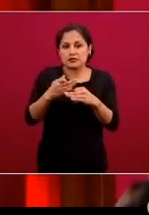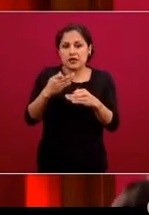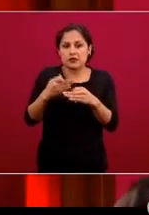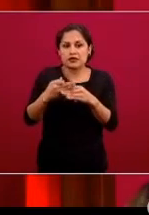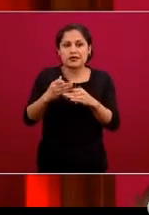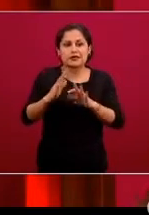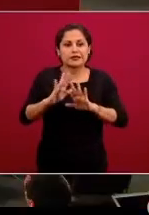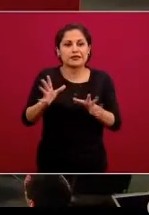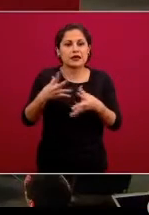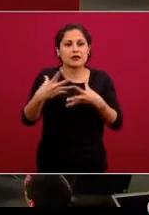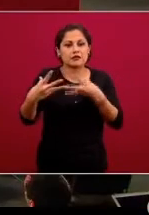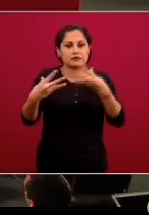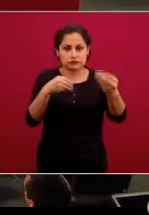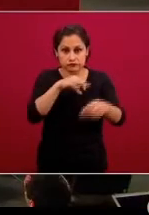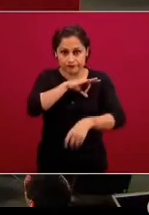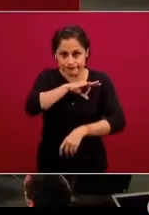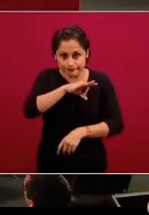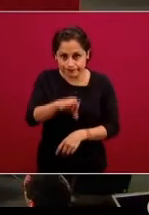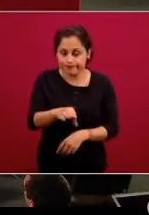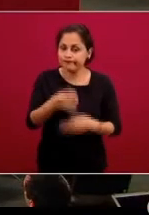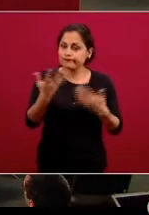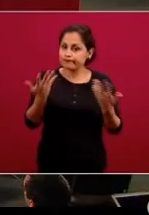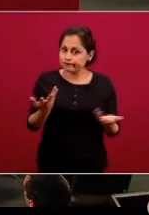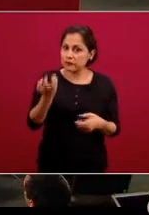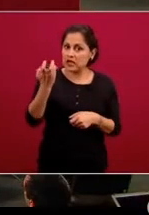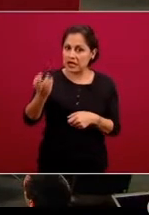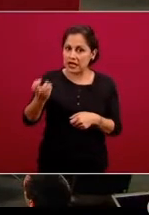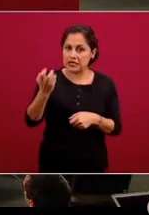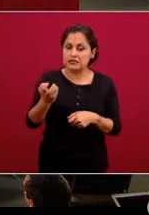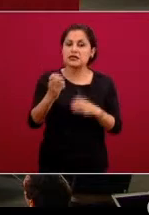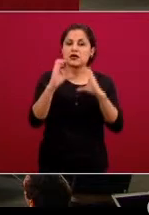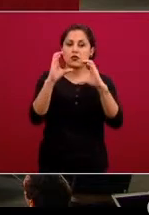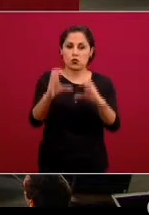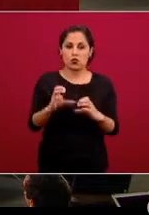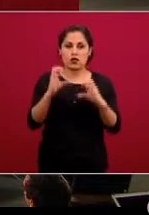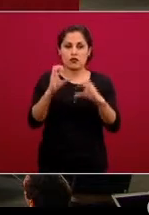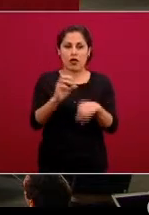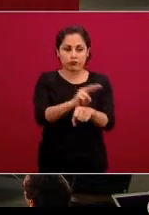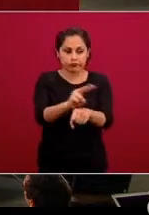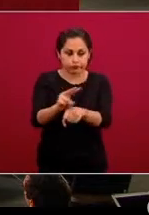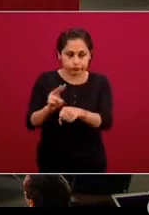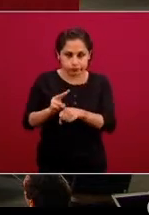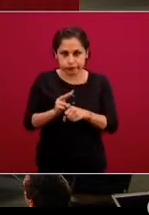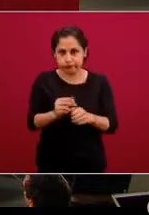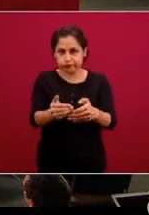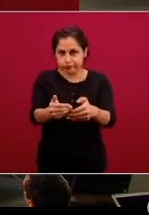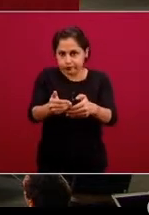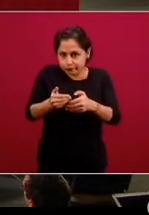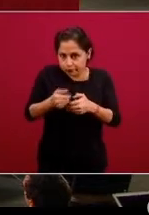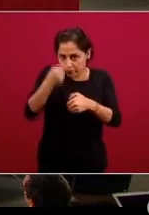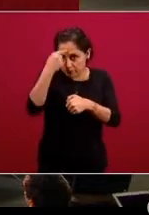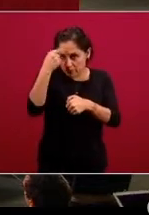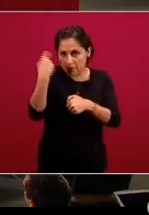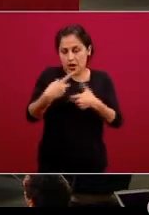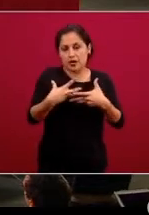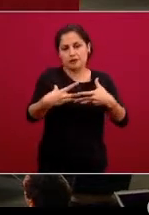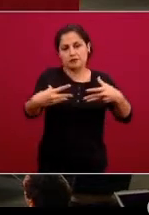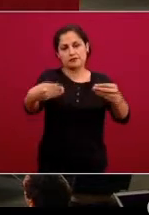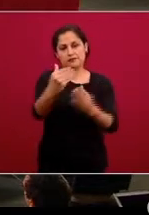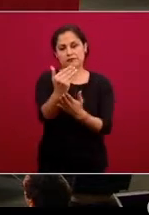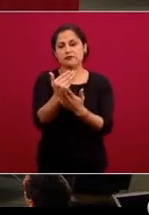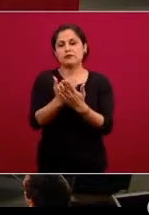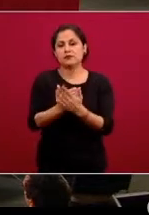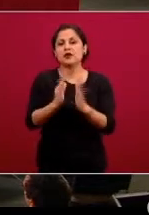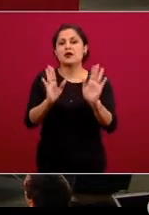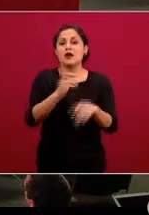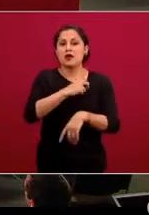still be transmitting the disease if we don't continue to take actions on this, if people don't continue to